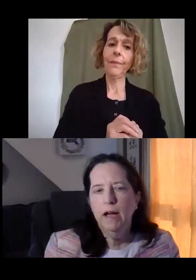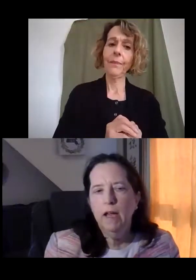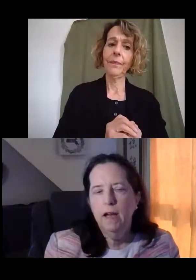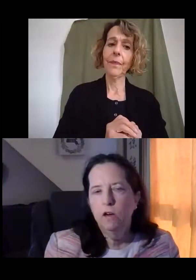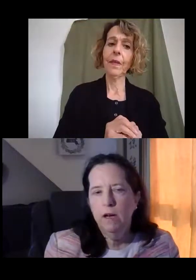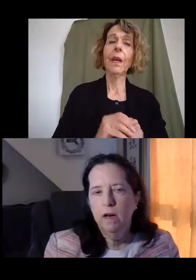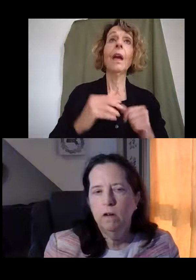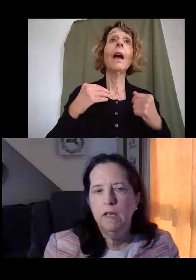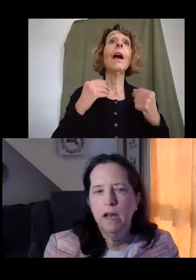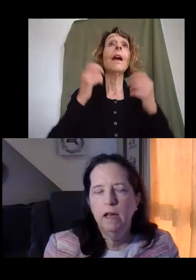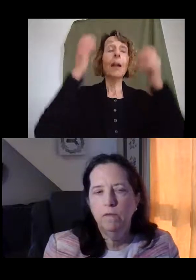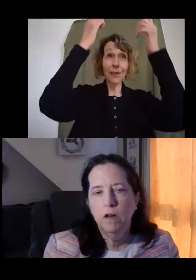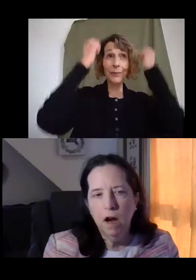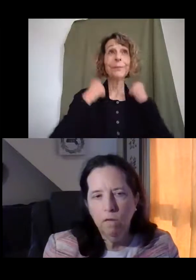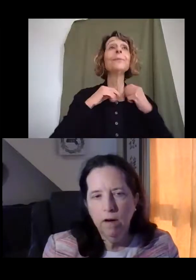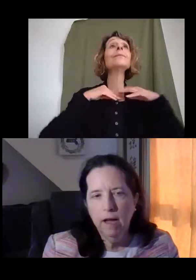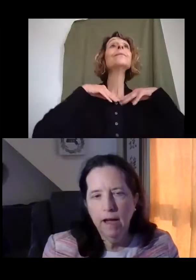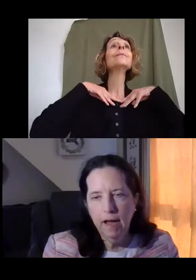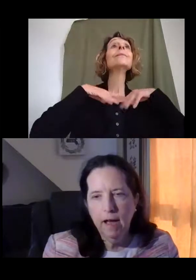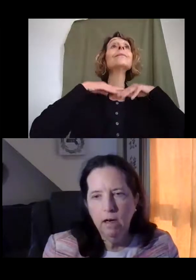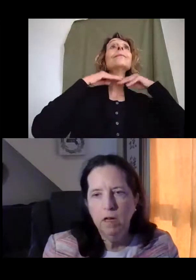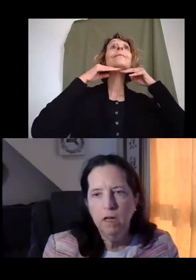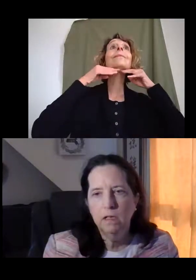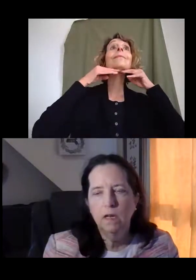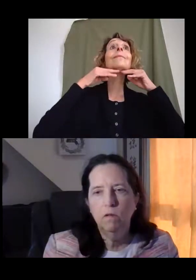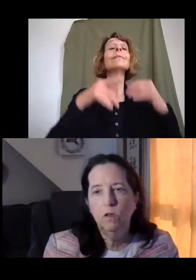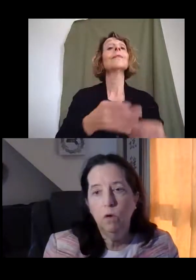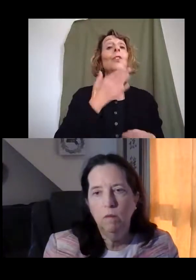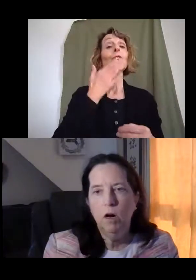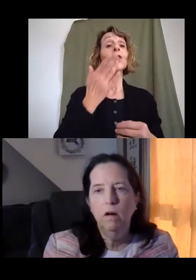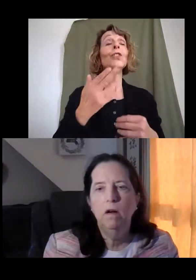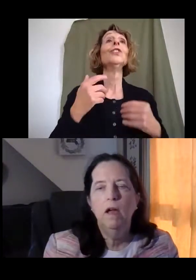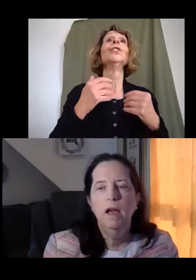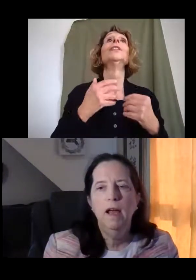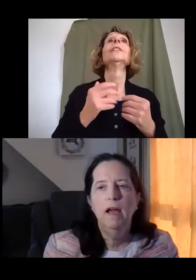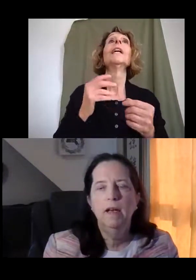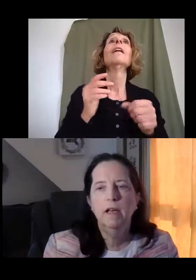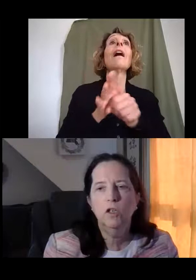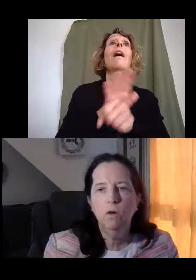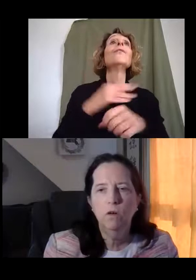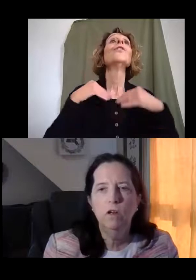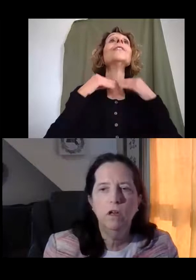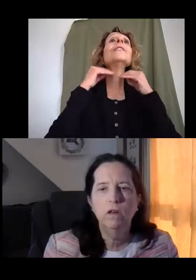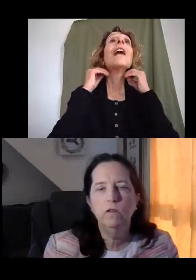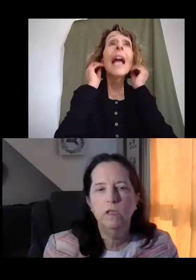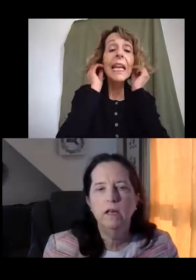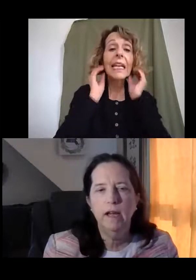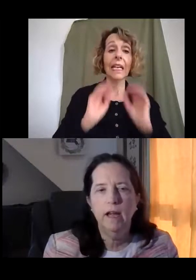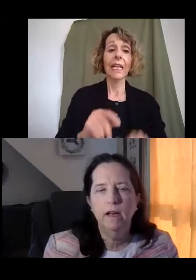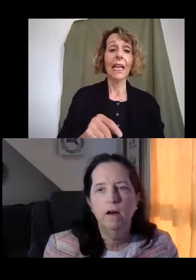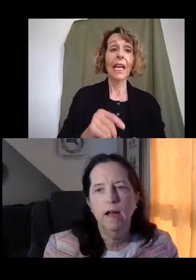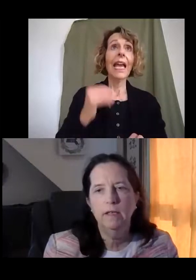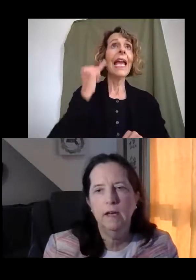your neck and your ears. And if you're not wearing a hat because it was warmer and it gets colder, you can use the